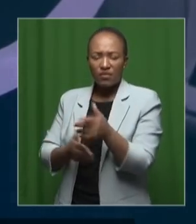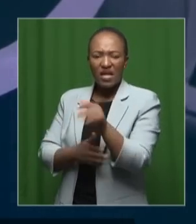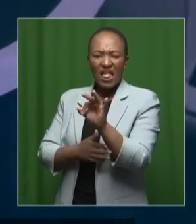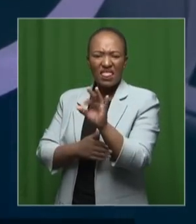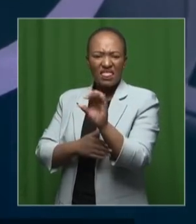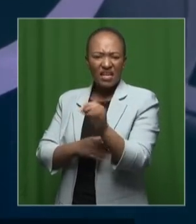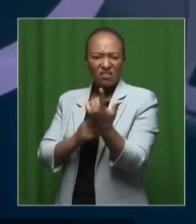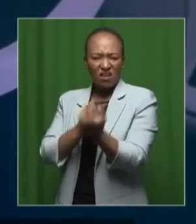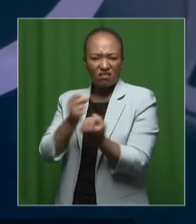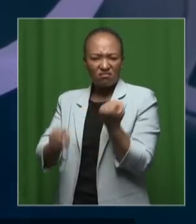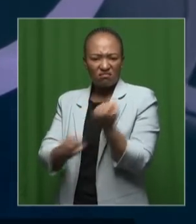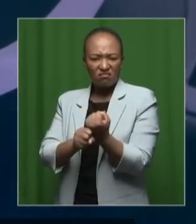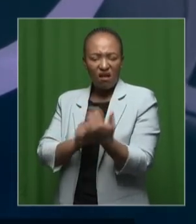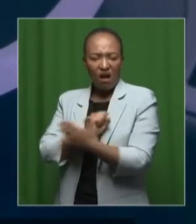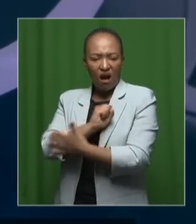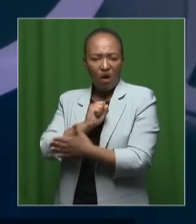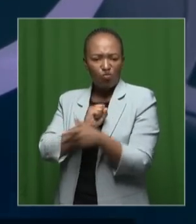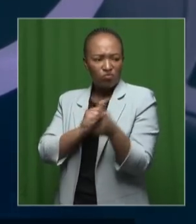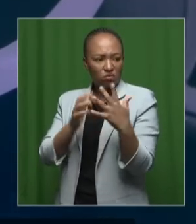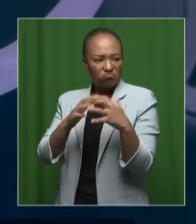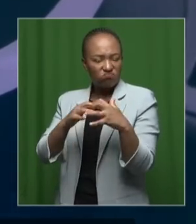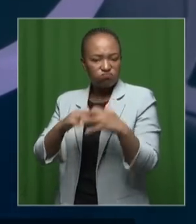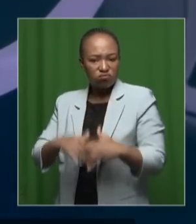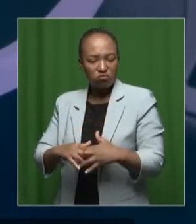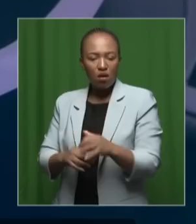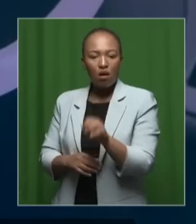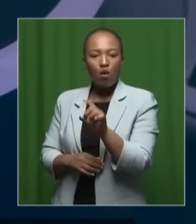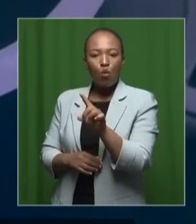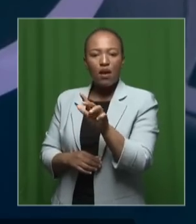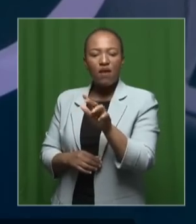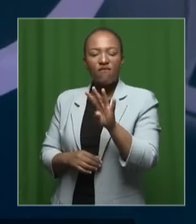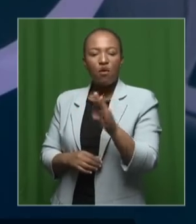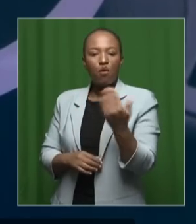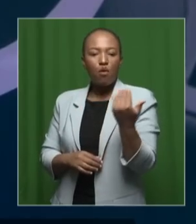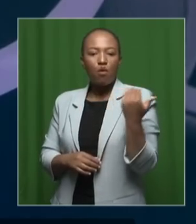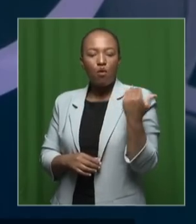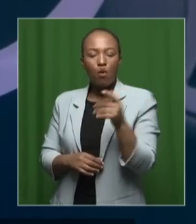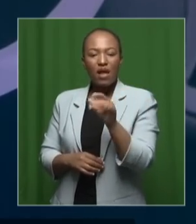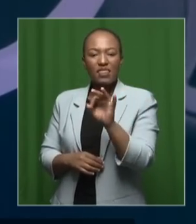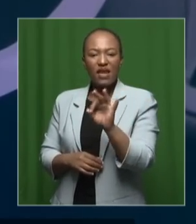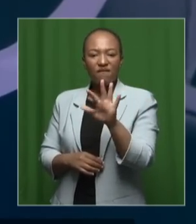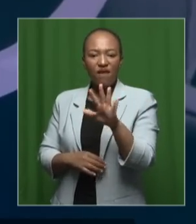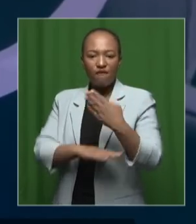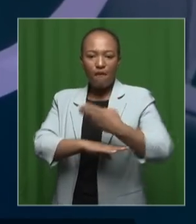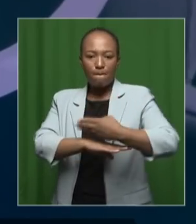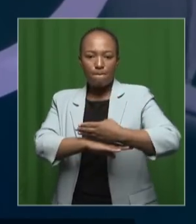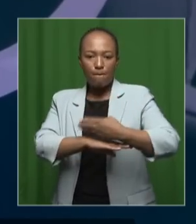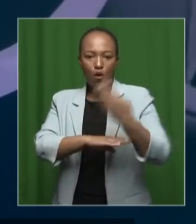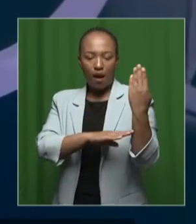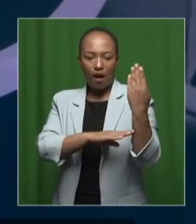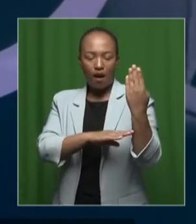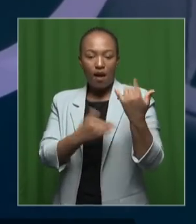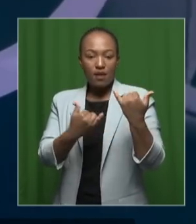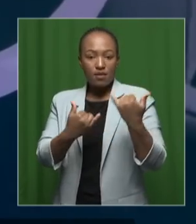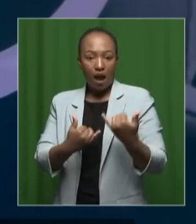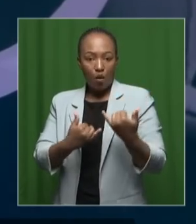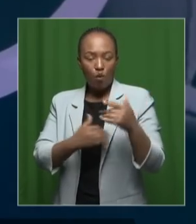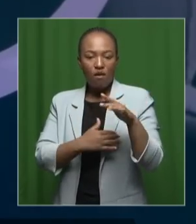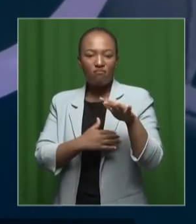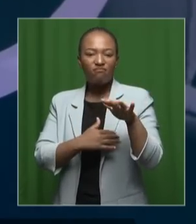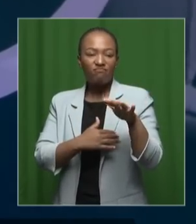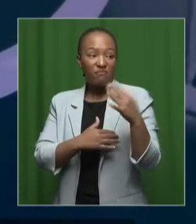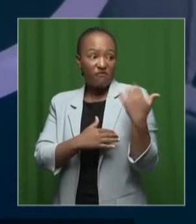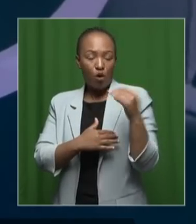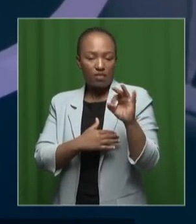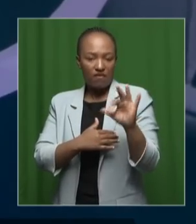years. We started in 1994, we had 35 Border Patrol units, we now have just 15. We